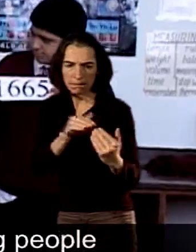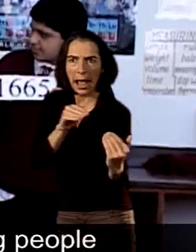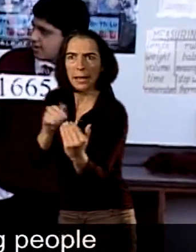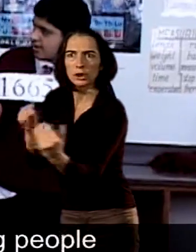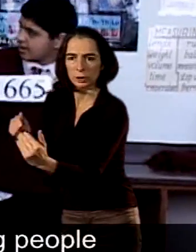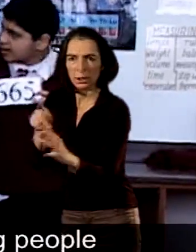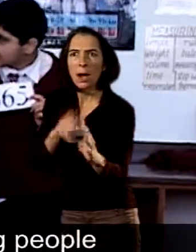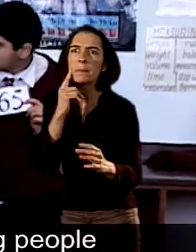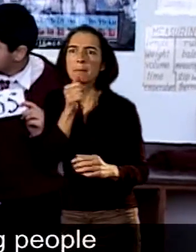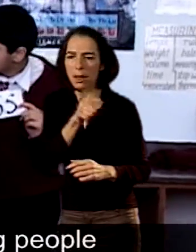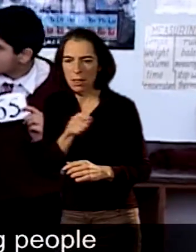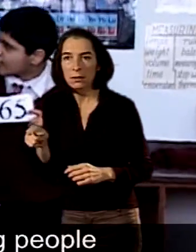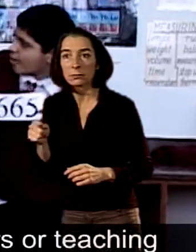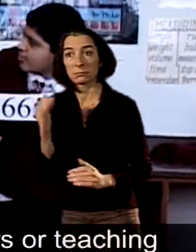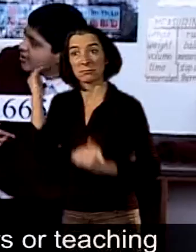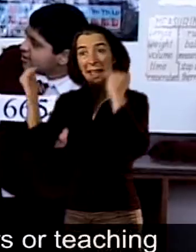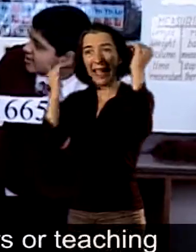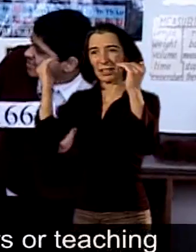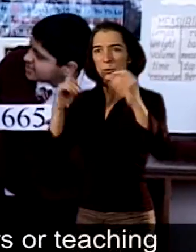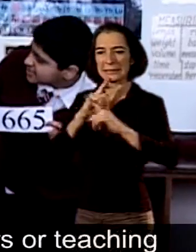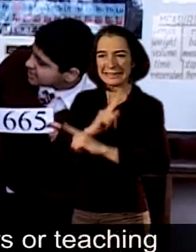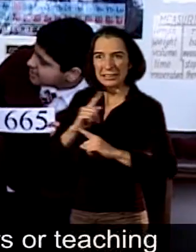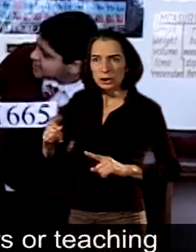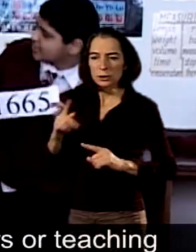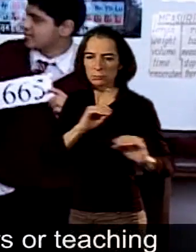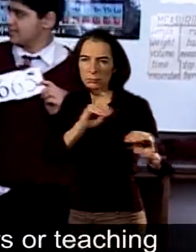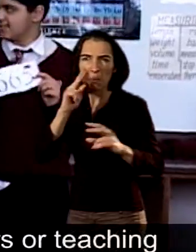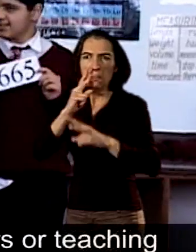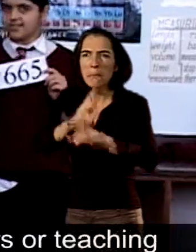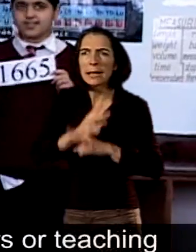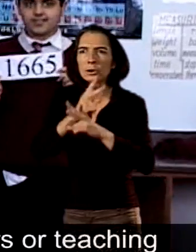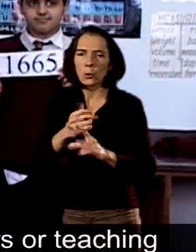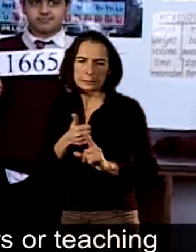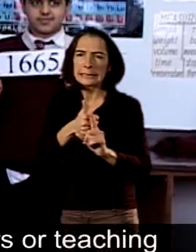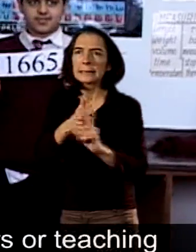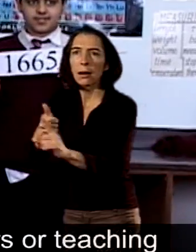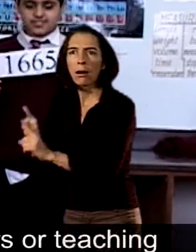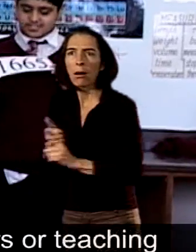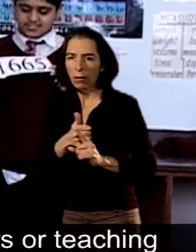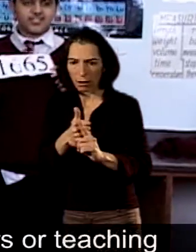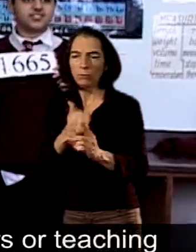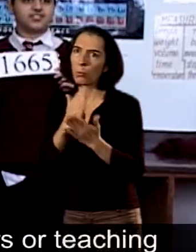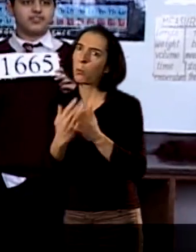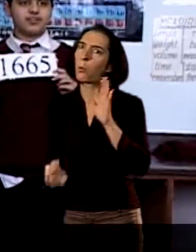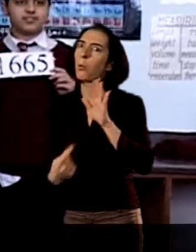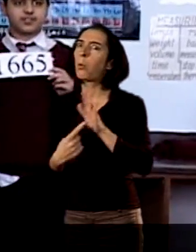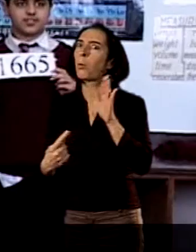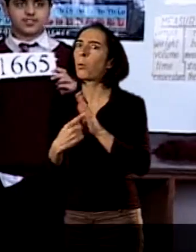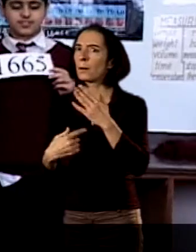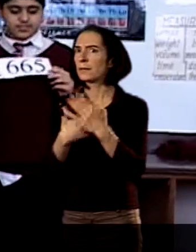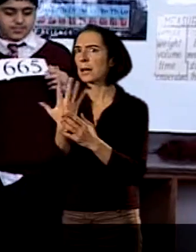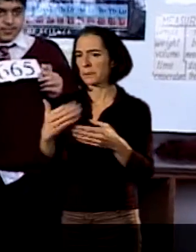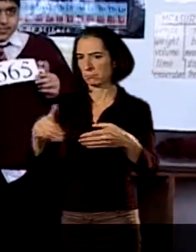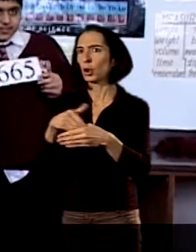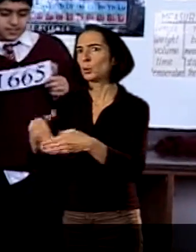across the school. Adults other than teachers in school, whether it's been mentors or teaching assistants, have really played a key part in developing